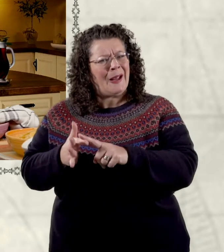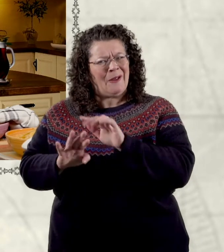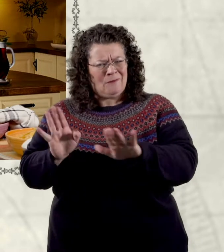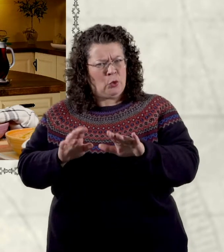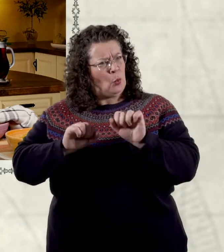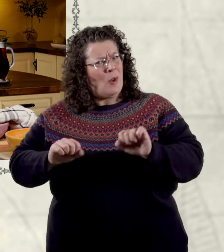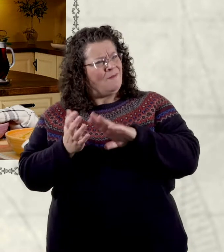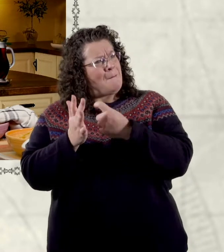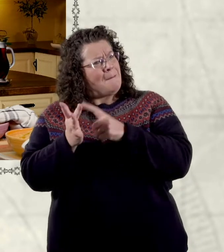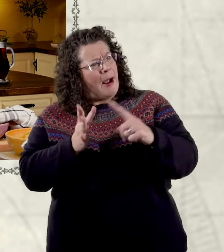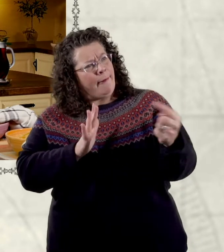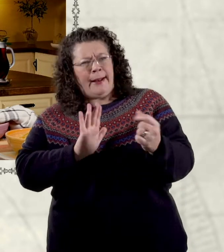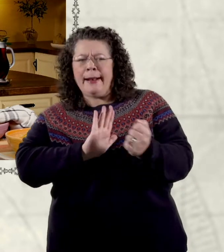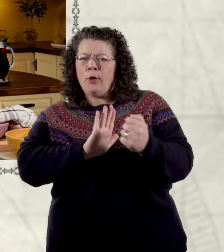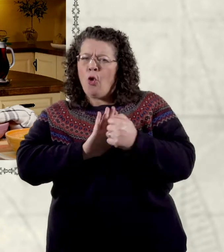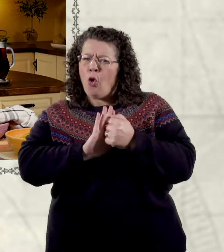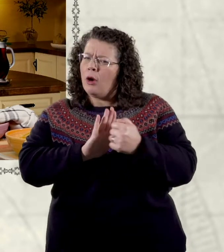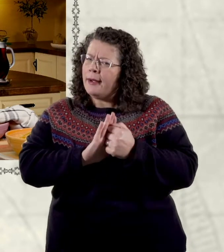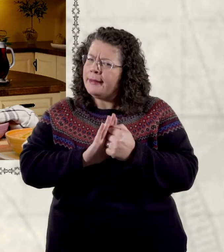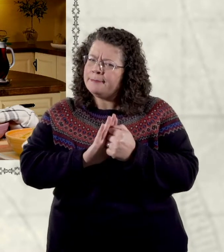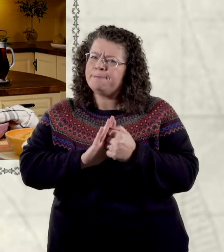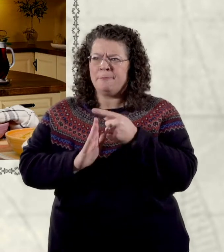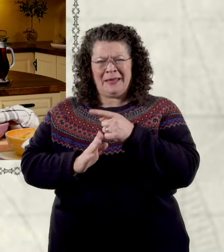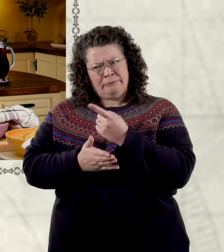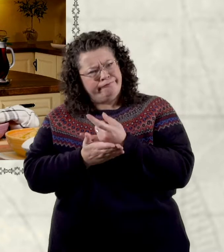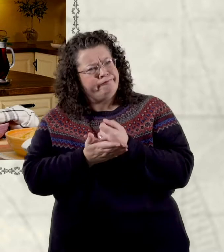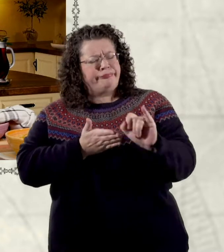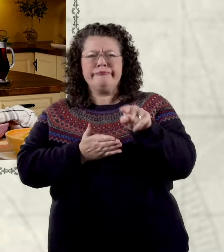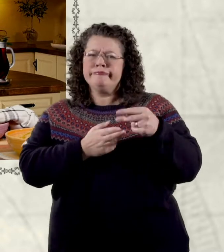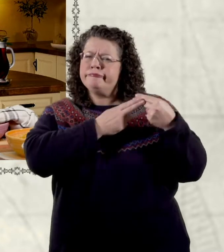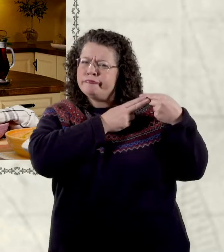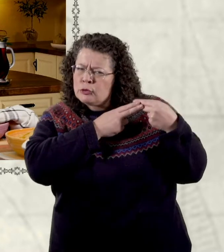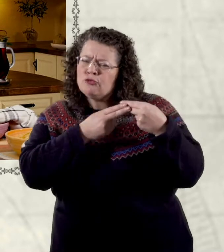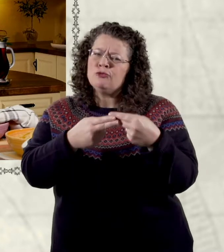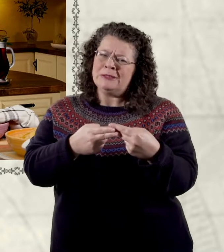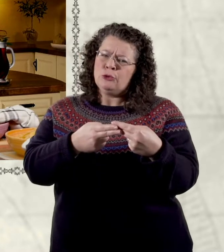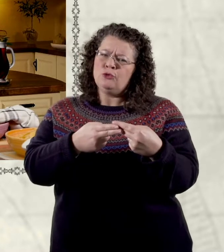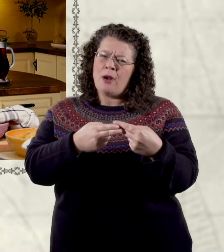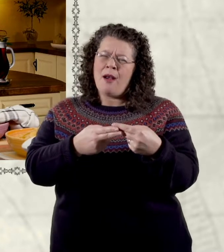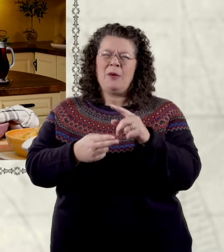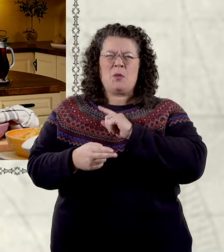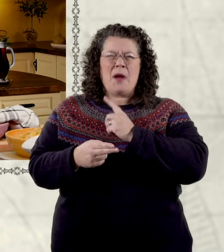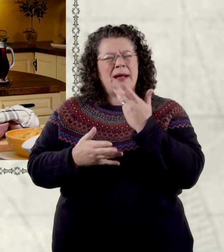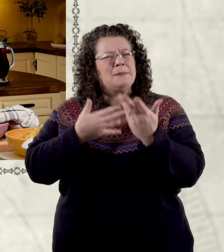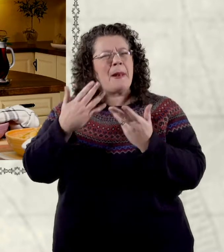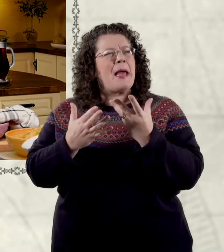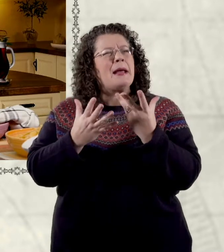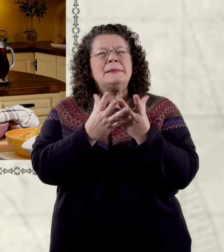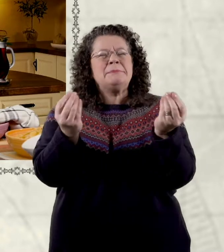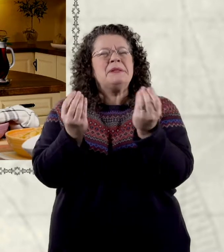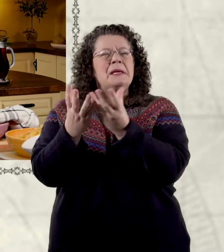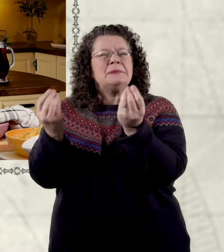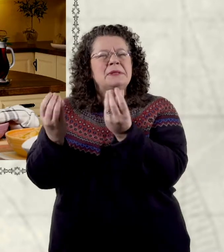waiting in for the Mary to come knocking. He campaigned against the tradition, which might explain why she all